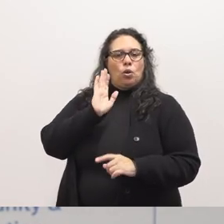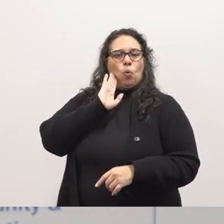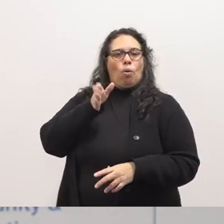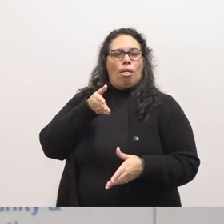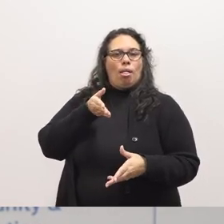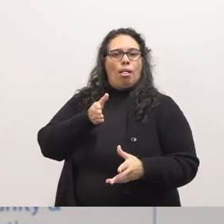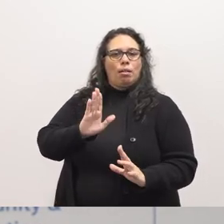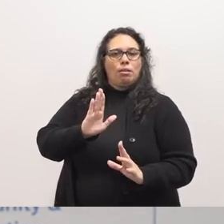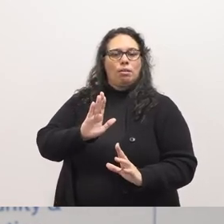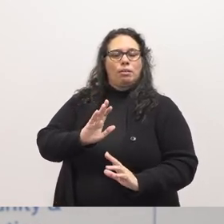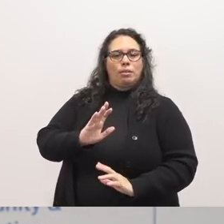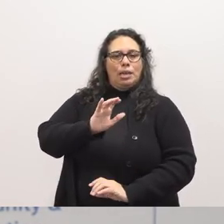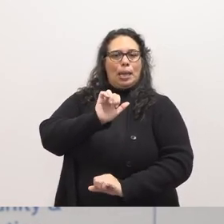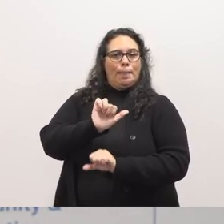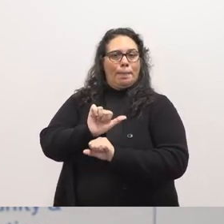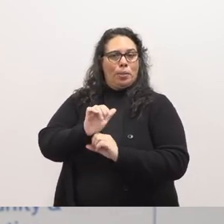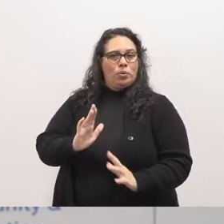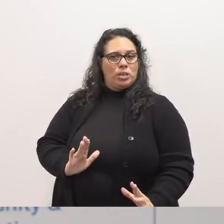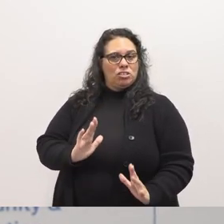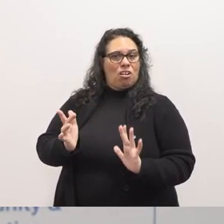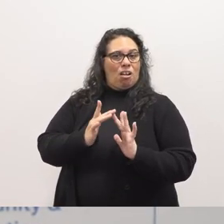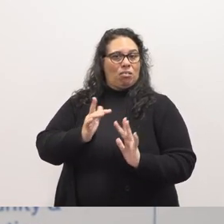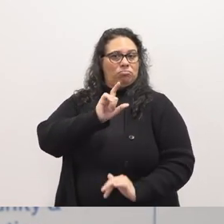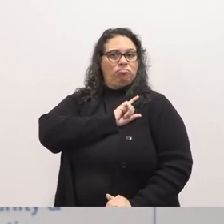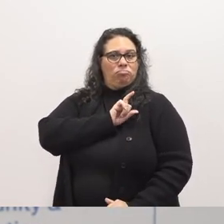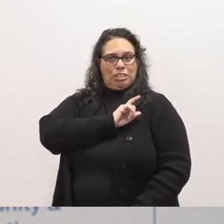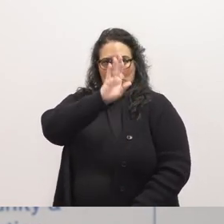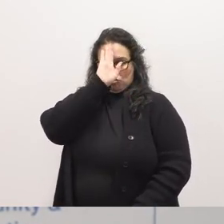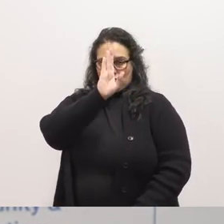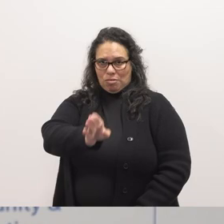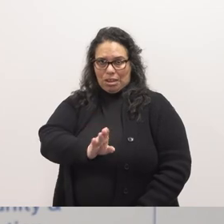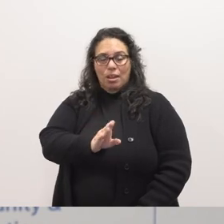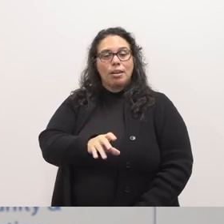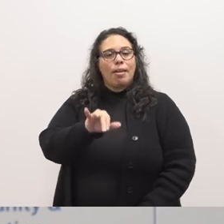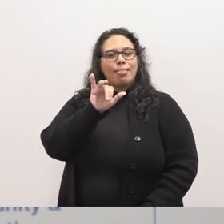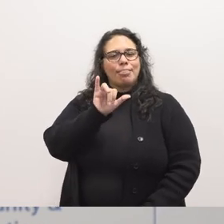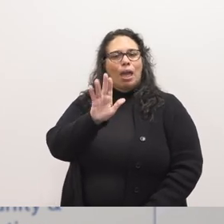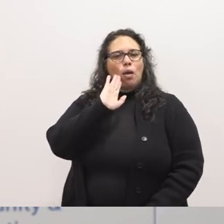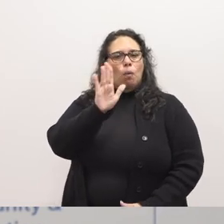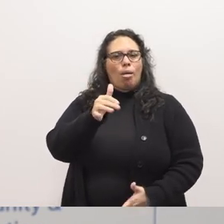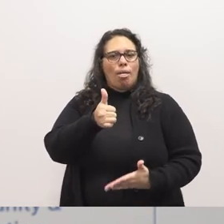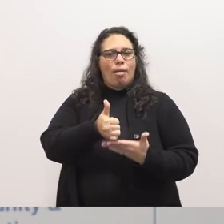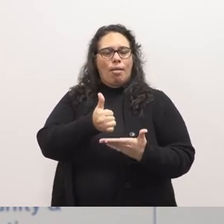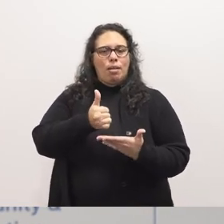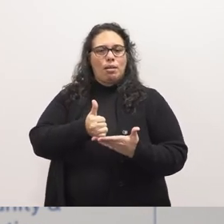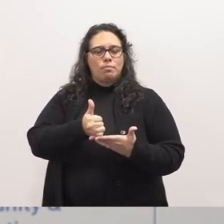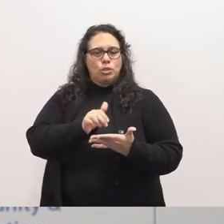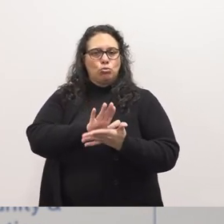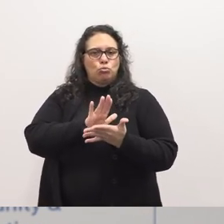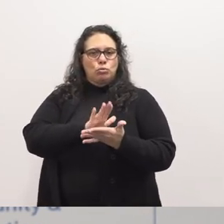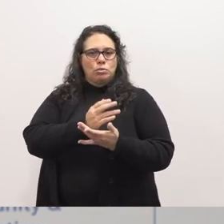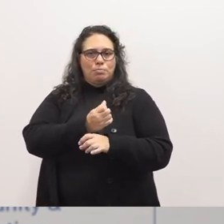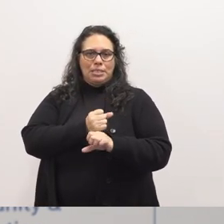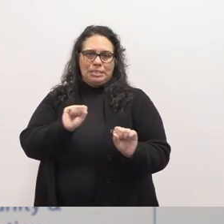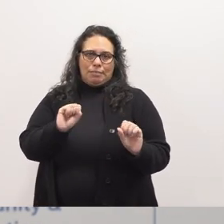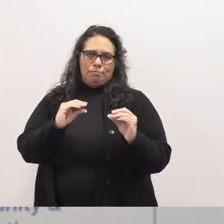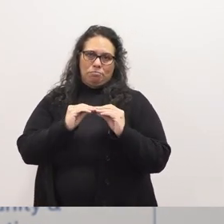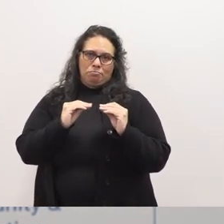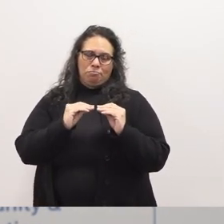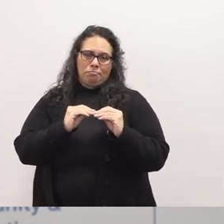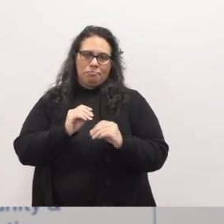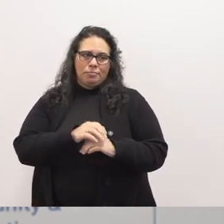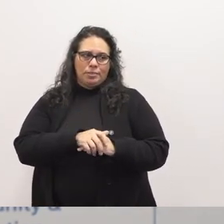directly. And I think that these amendments to the policy will help our schools be safer. And that's all.